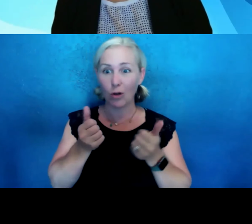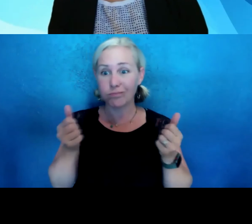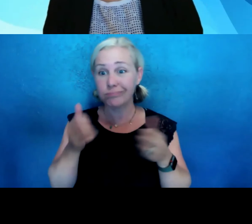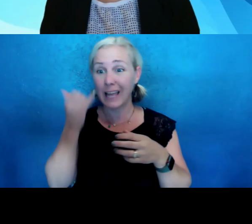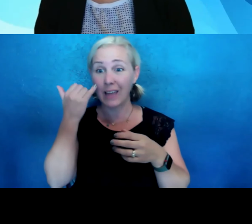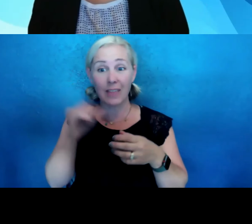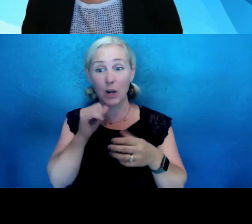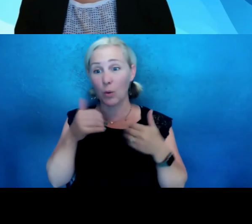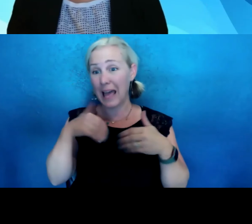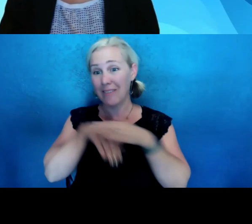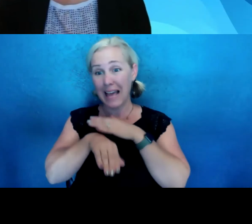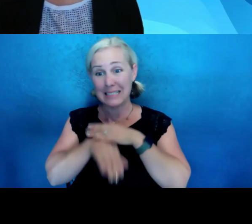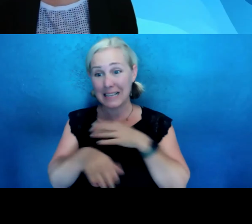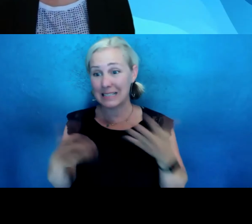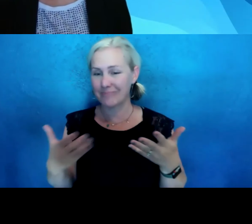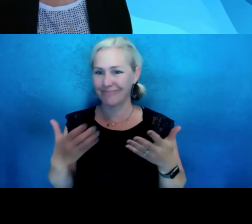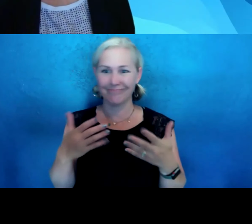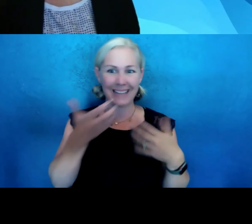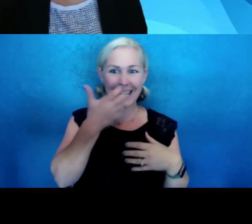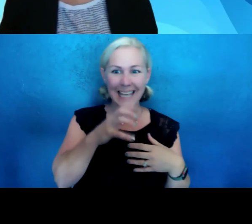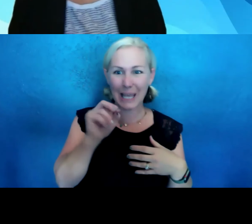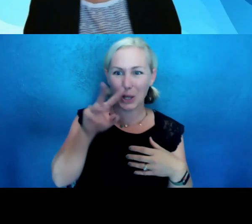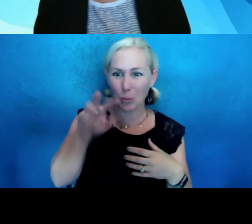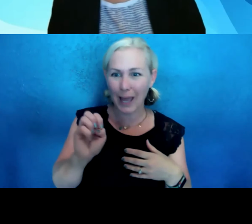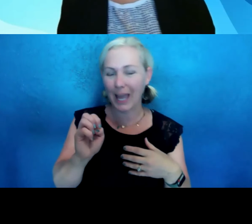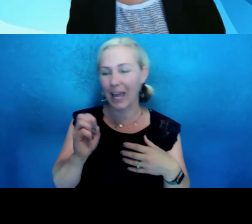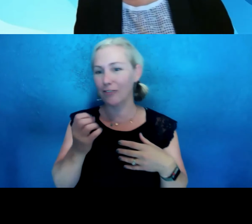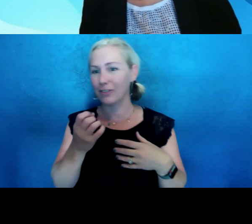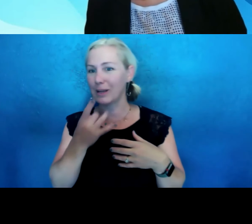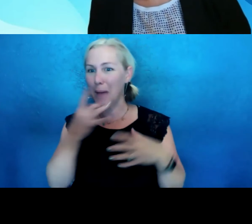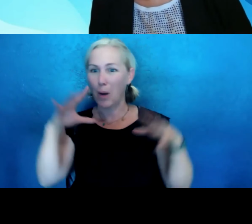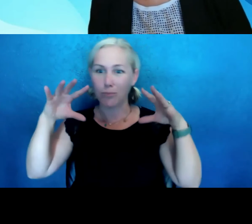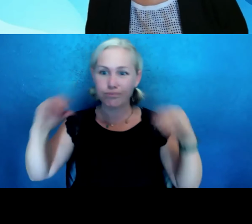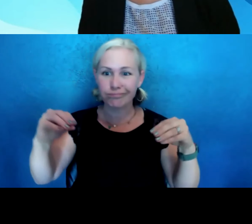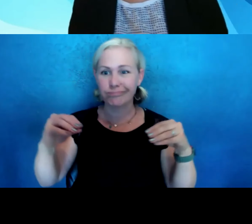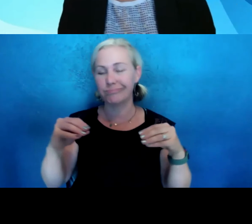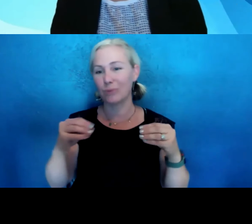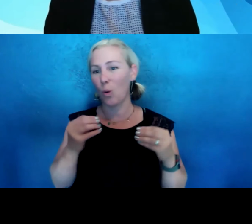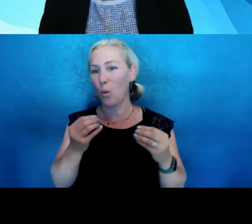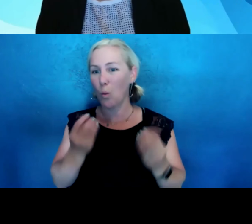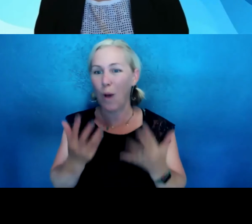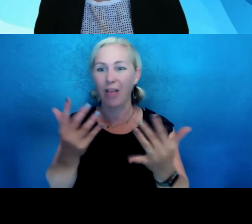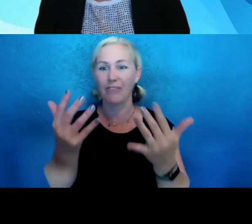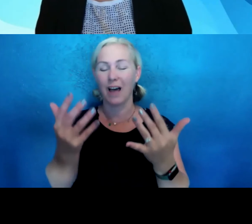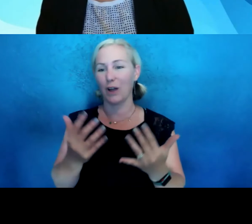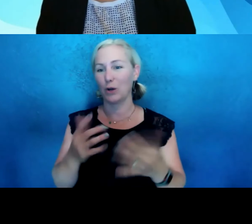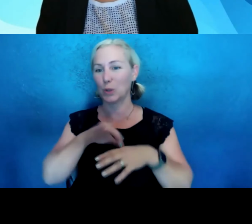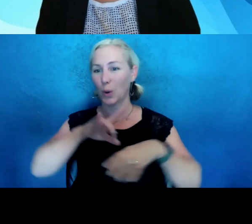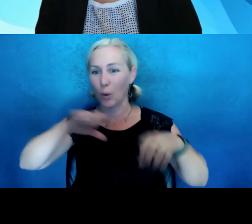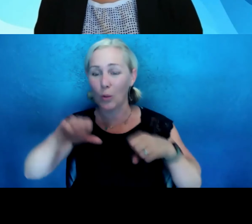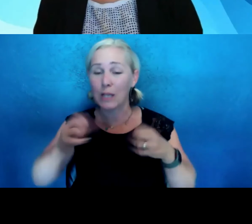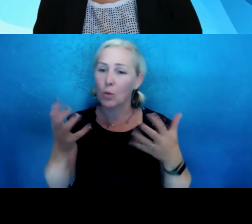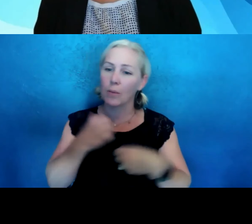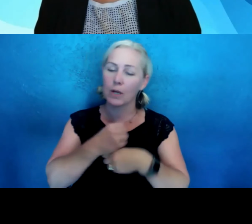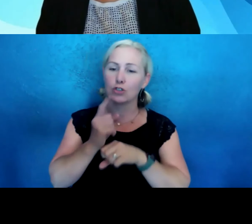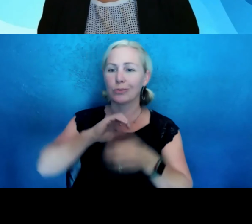needs during heat waves, during power outages, during wildfires, during earthquakes. And we want to make sure that we are partnering very